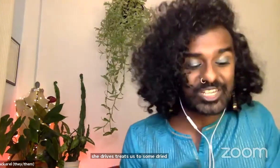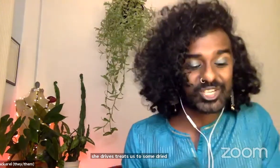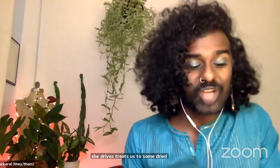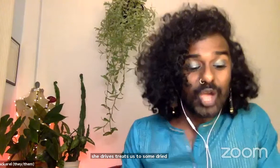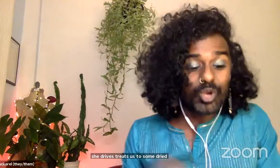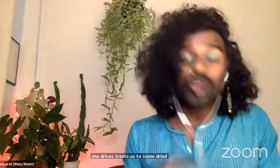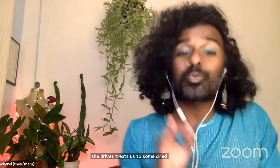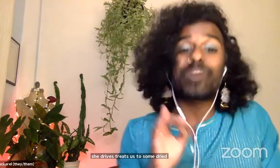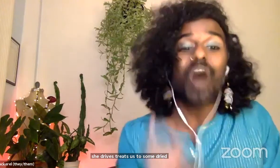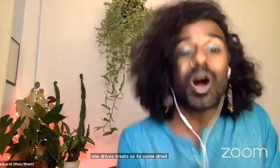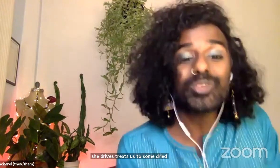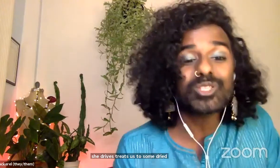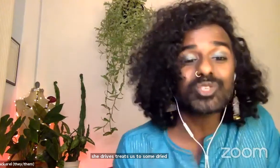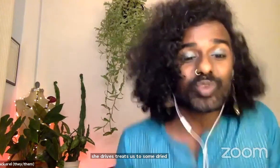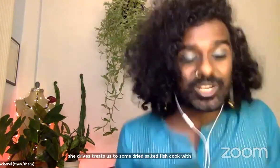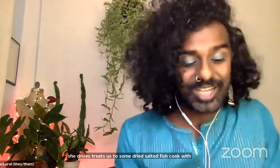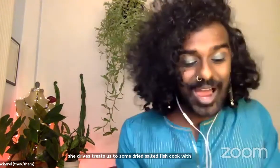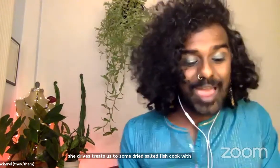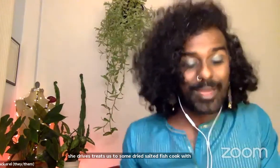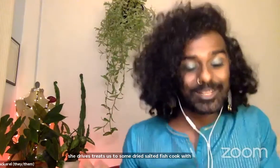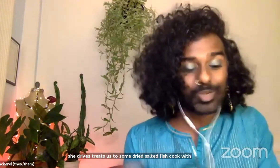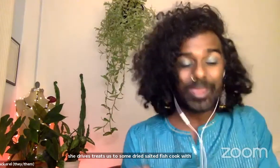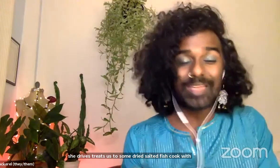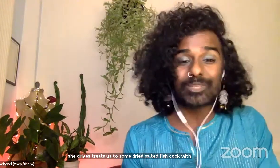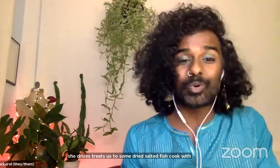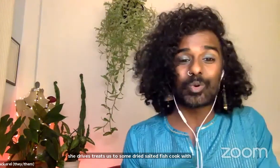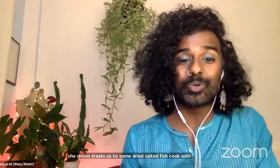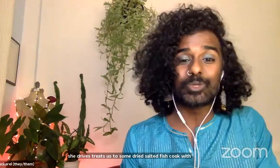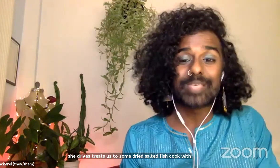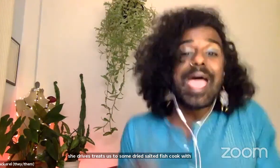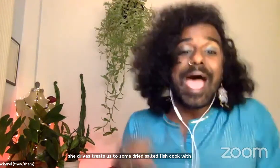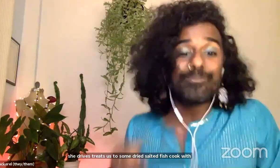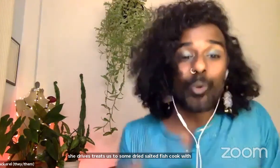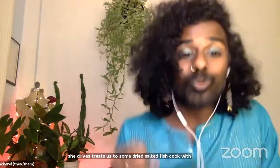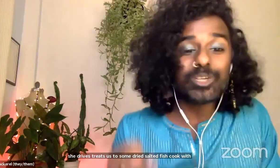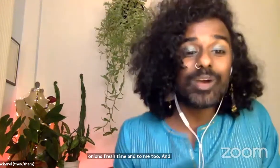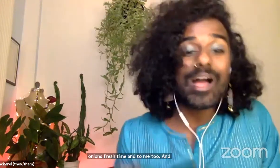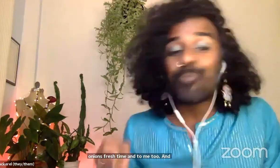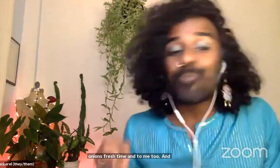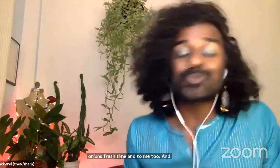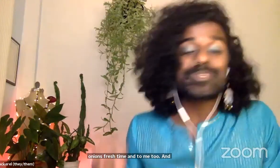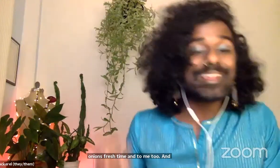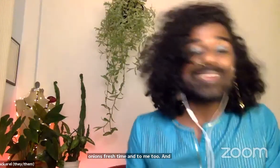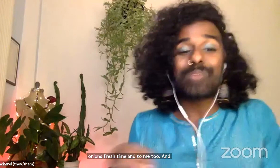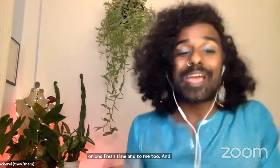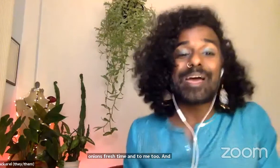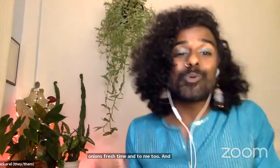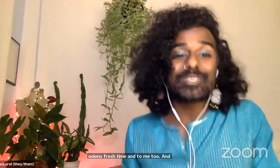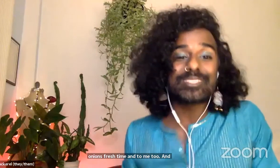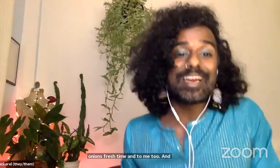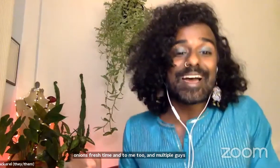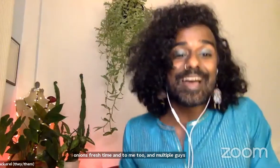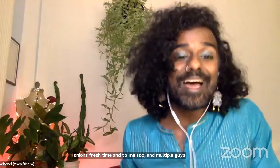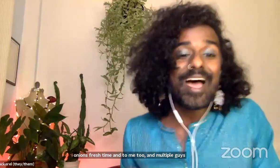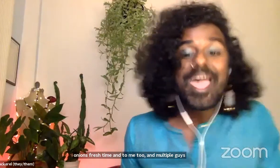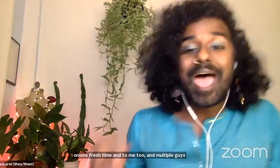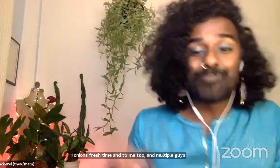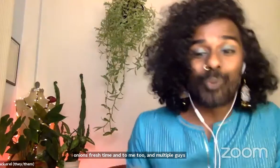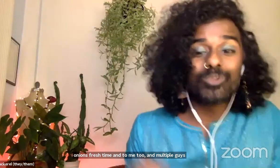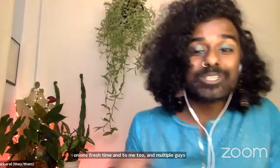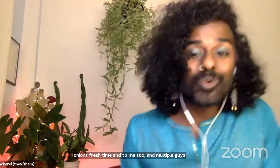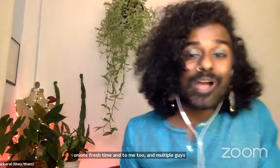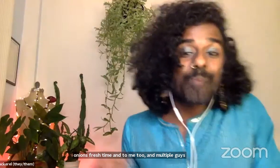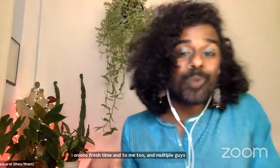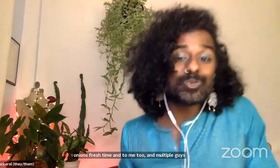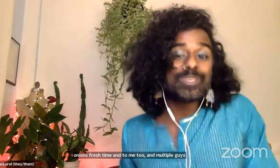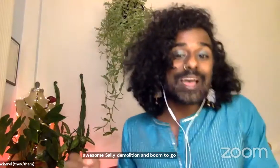salted fish cooked with onions, fresh thyme, and tomatoes. And bon tirogaille poisson salé, bien Mauritien. And